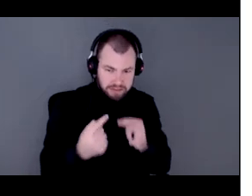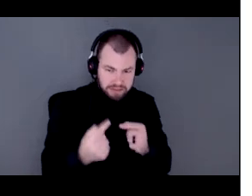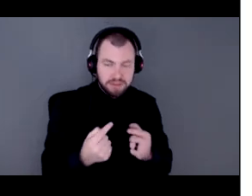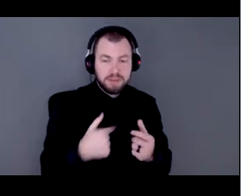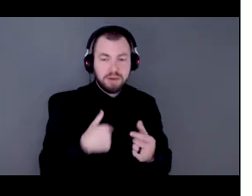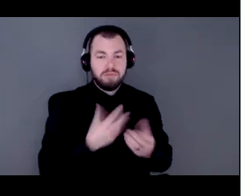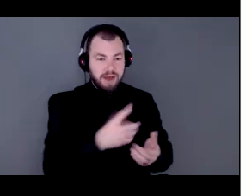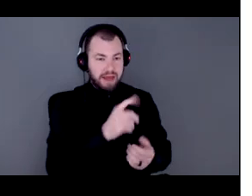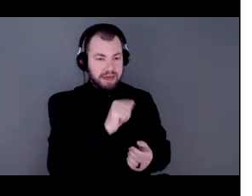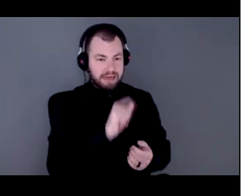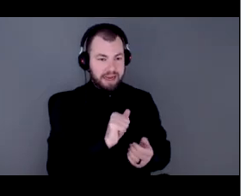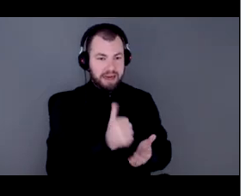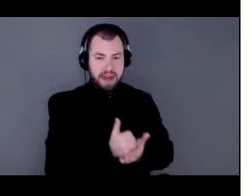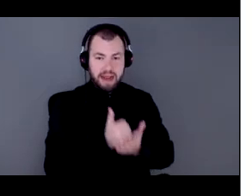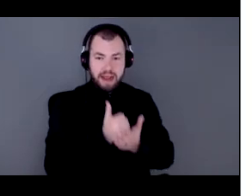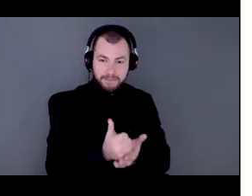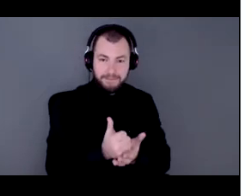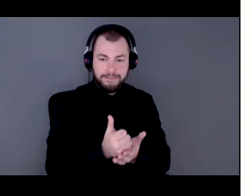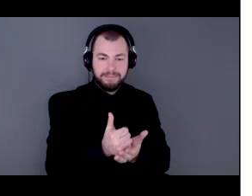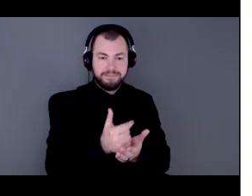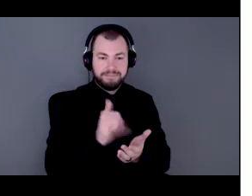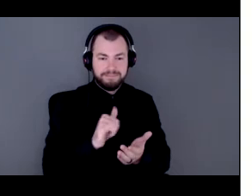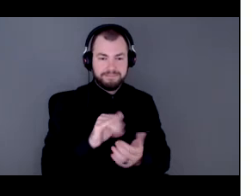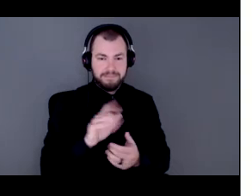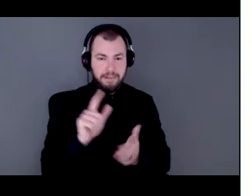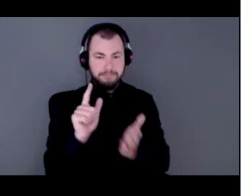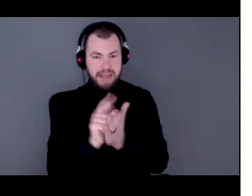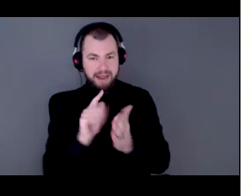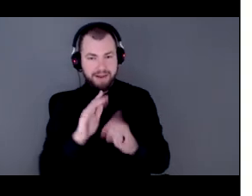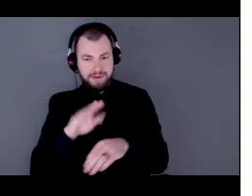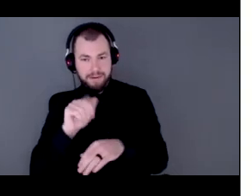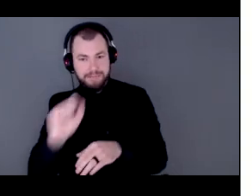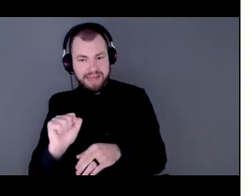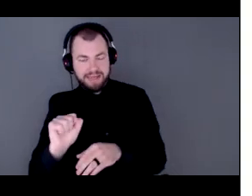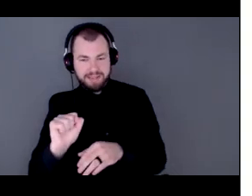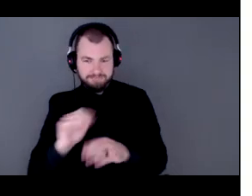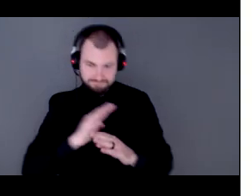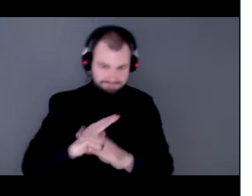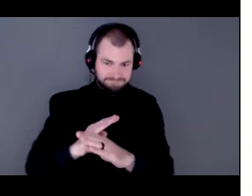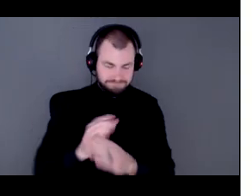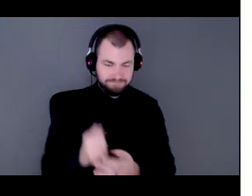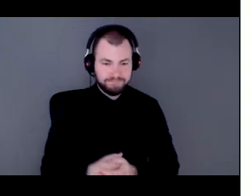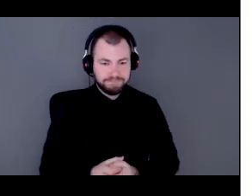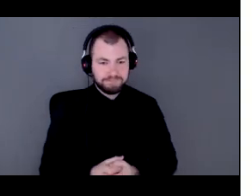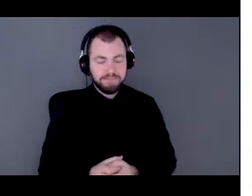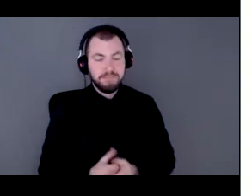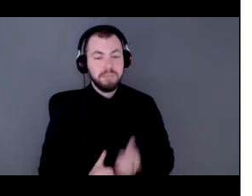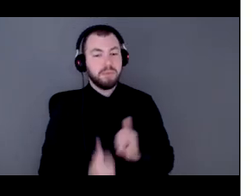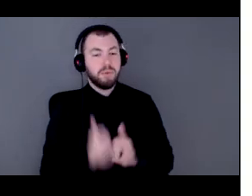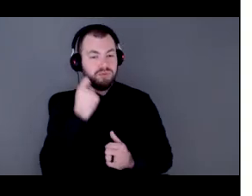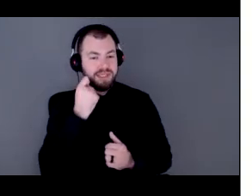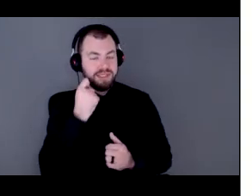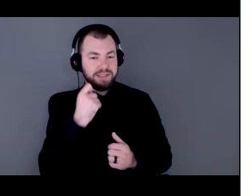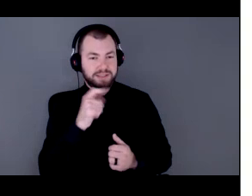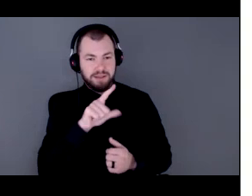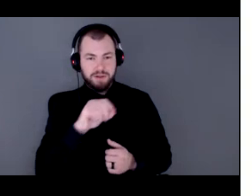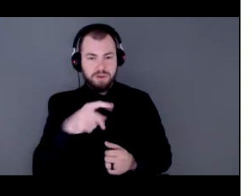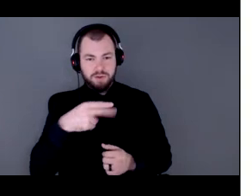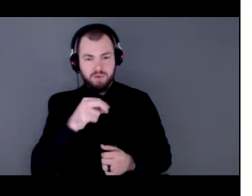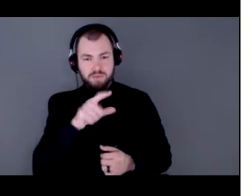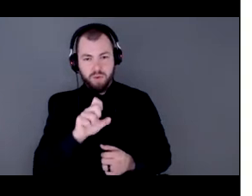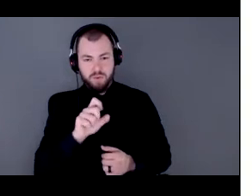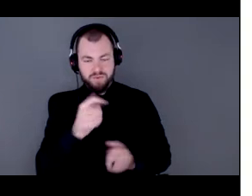that that ban on bans off. We most recently, there's a loophole in many single-use plastic bans.